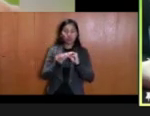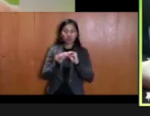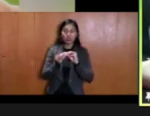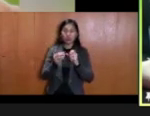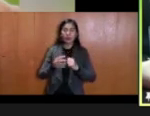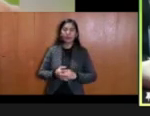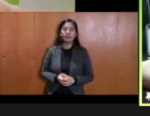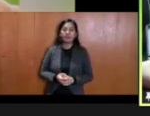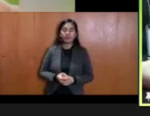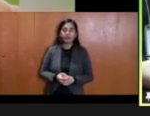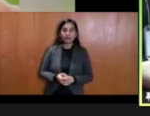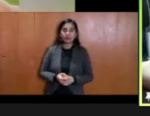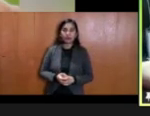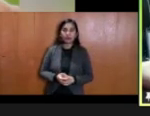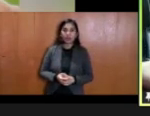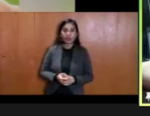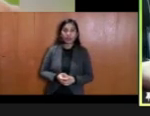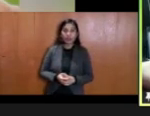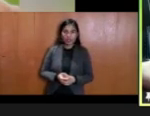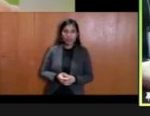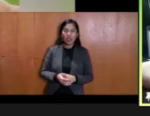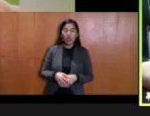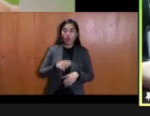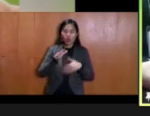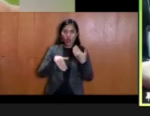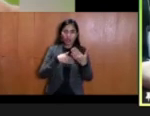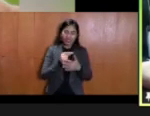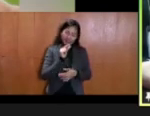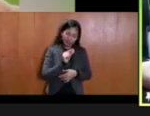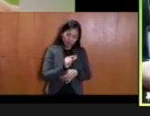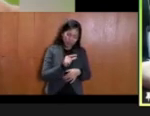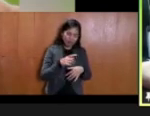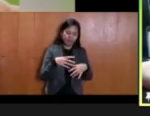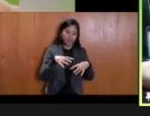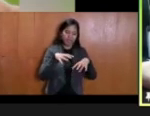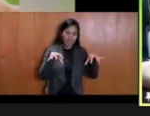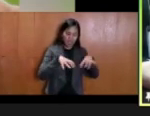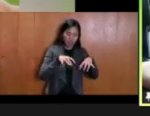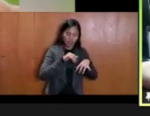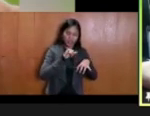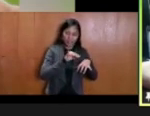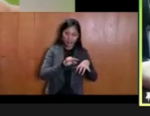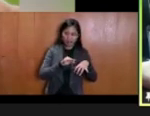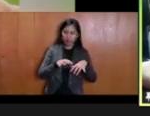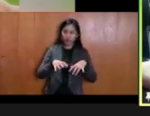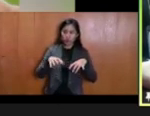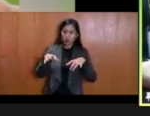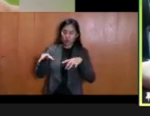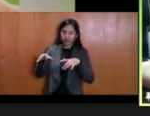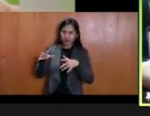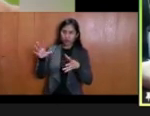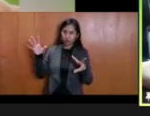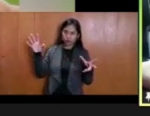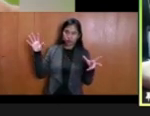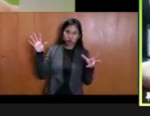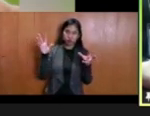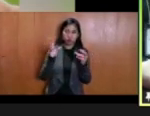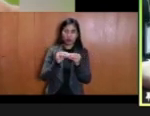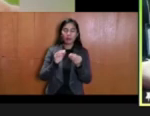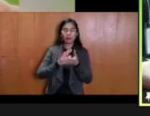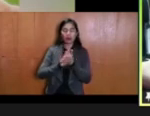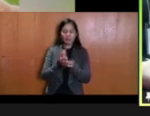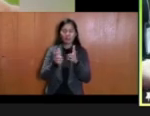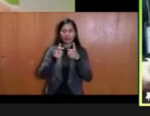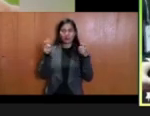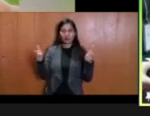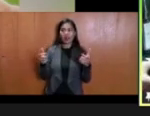when you multiply it, really, really adds up. And I think that bringing the